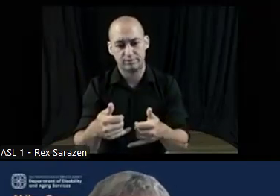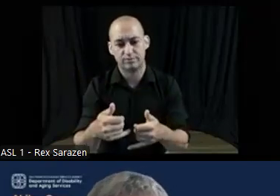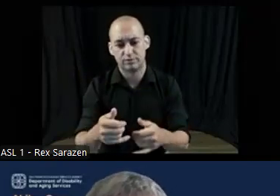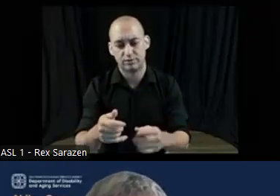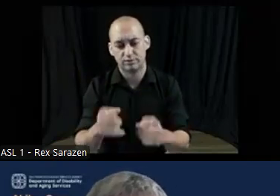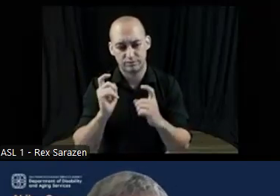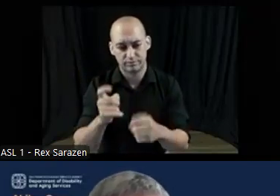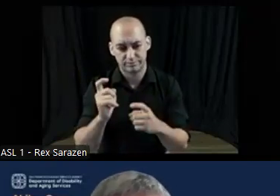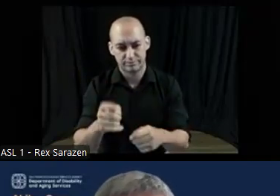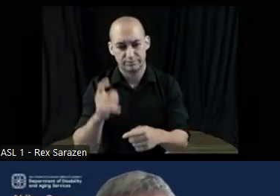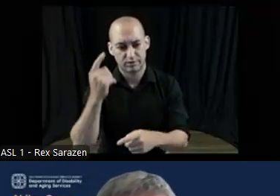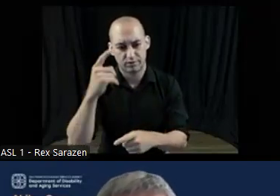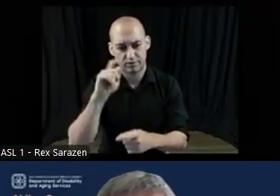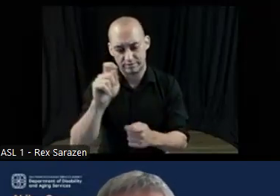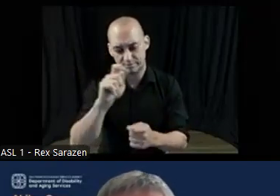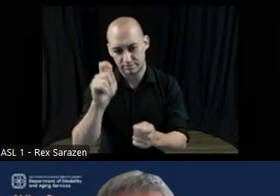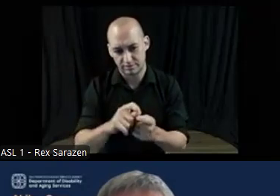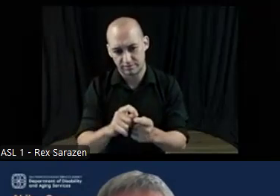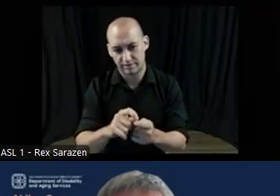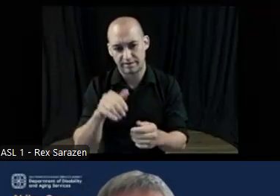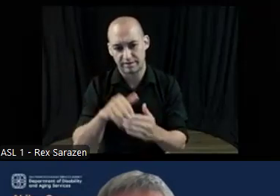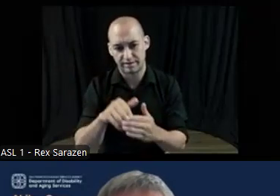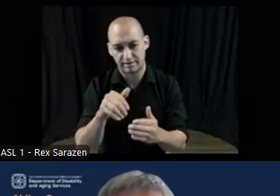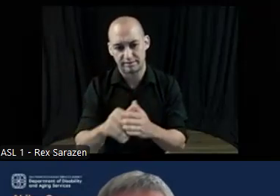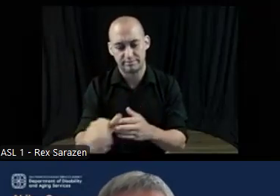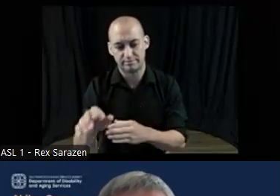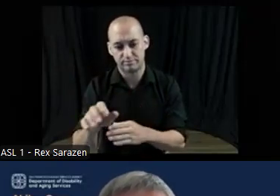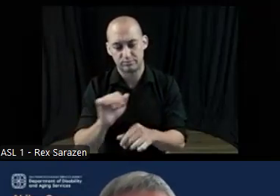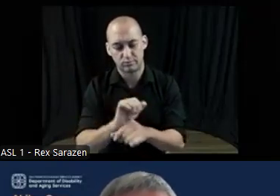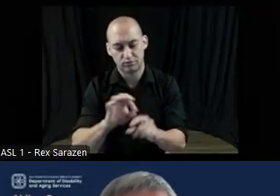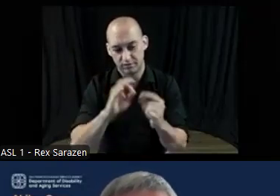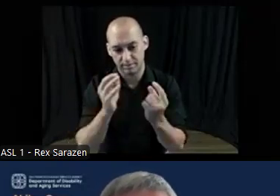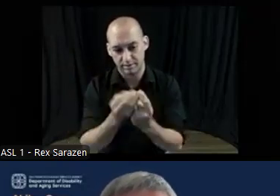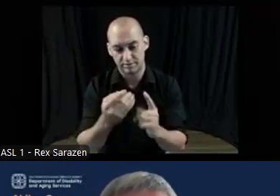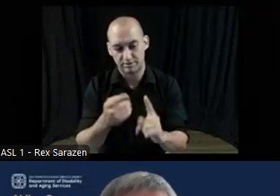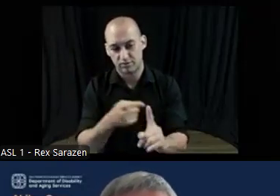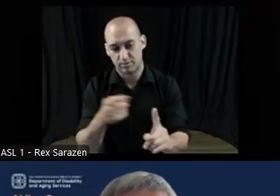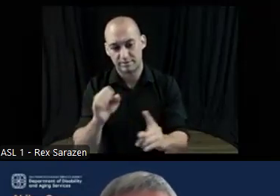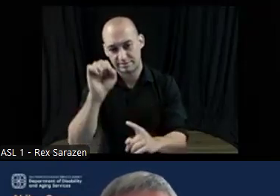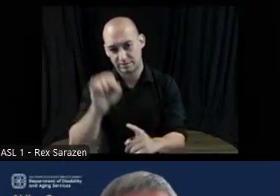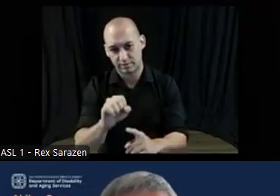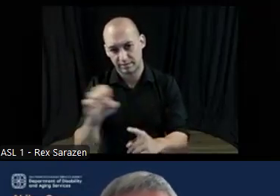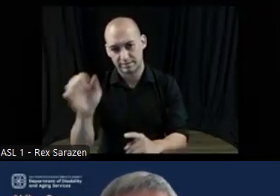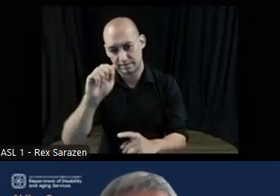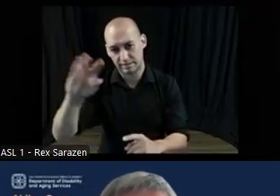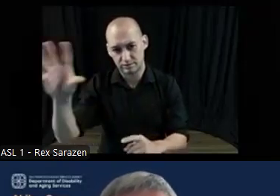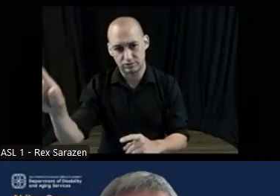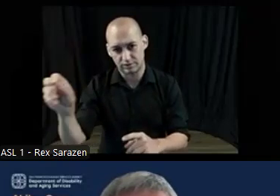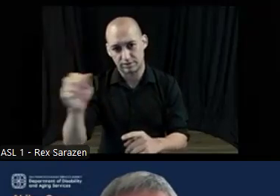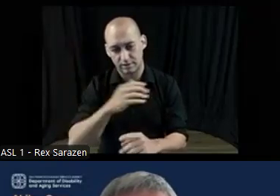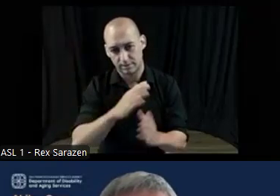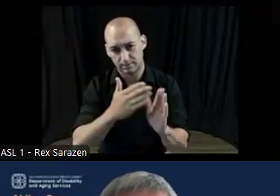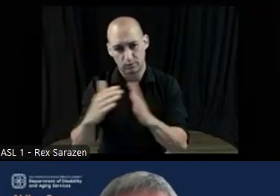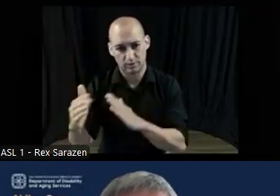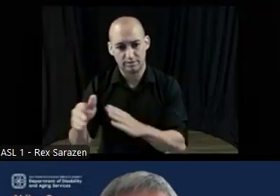that will be looking specifically at individuals and families from Southeast Asian communities with a